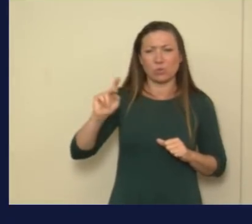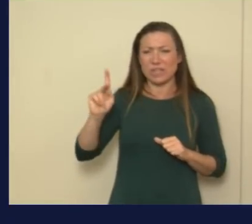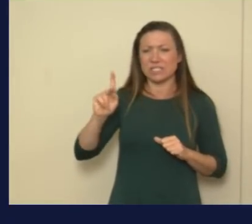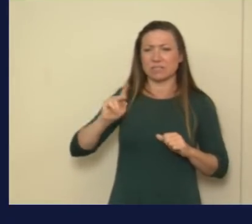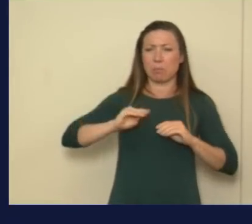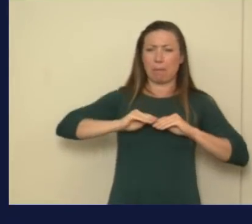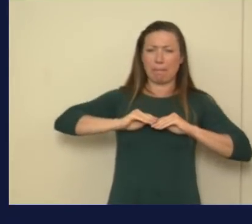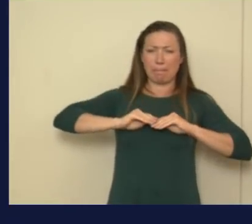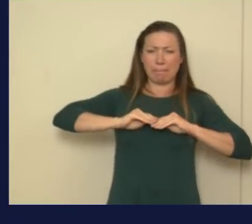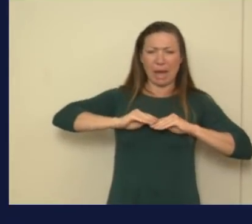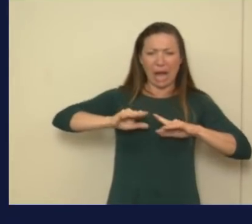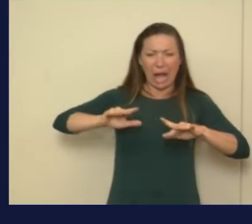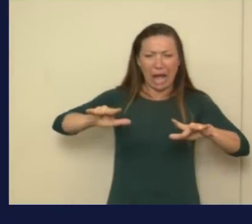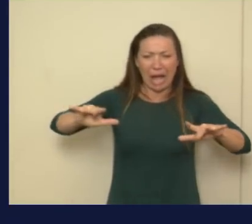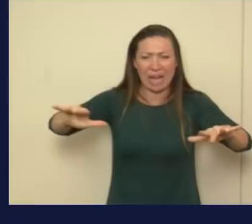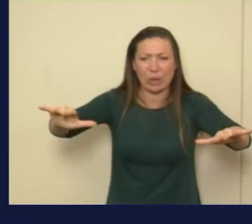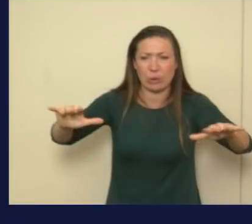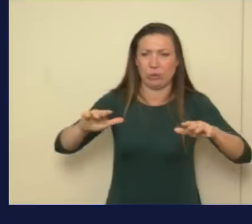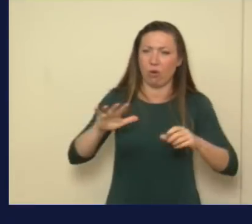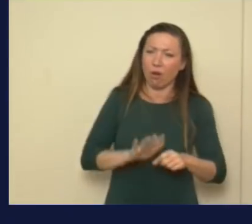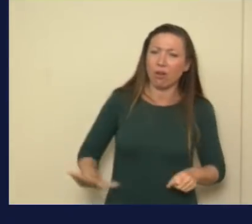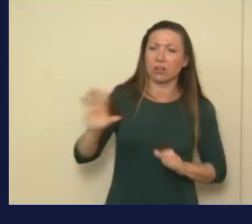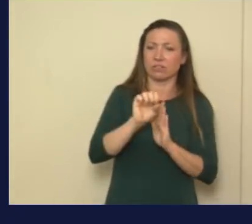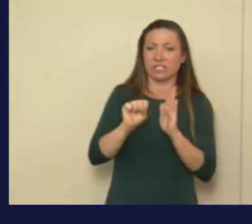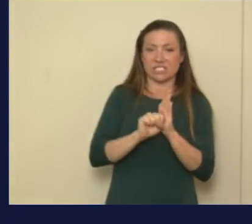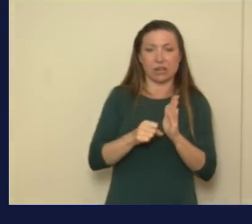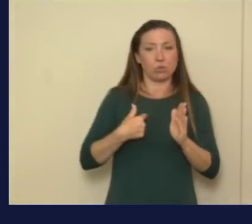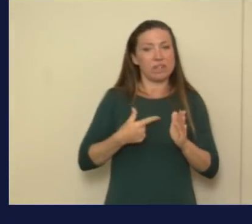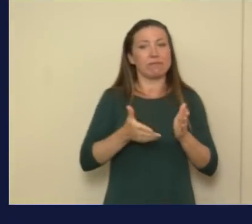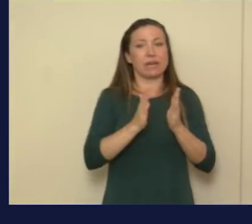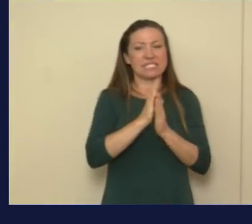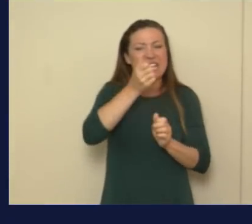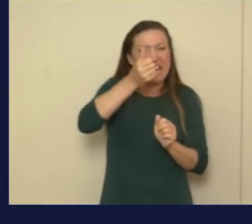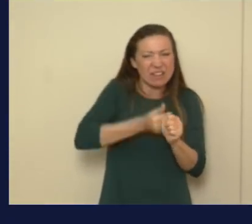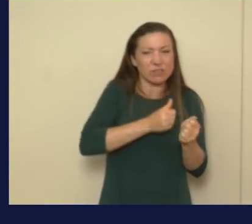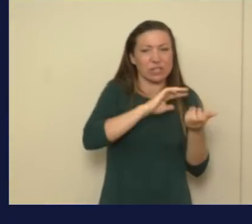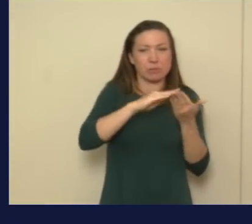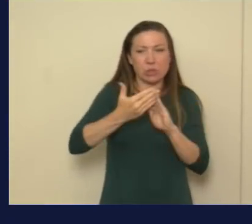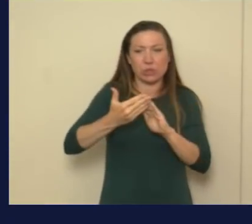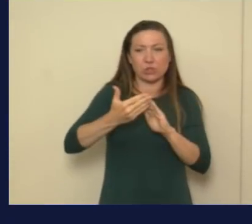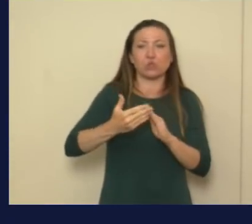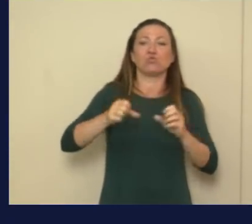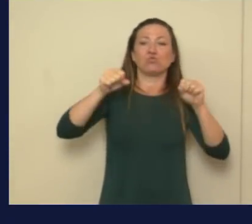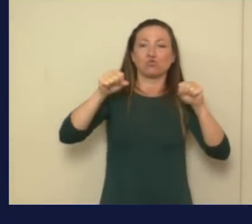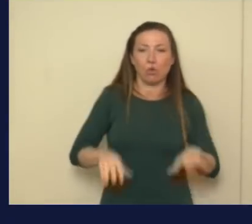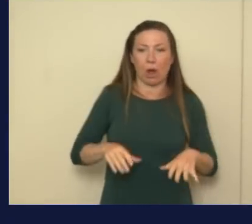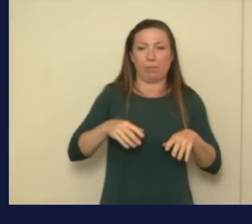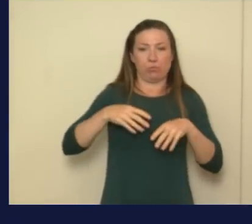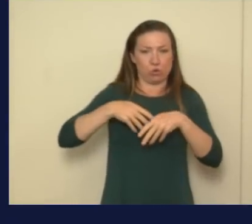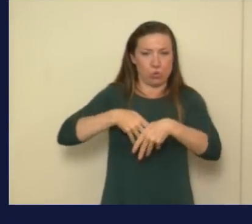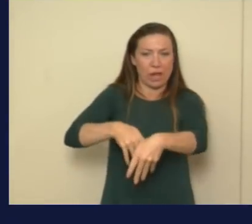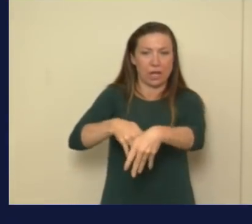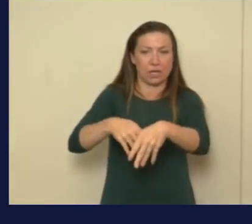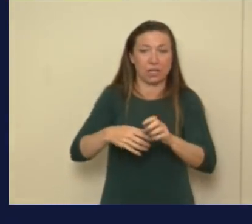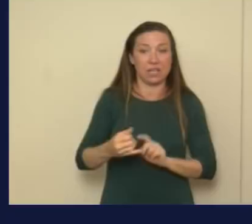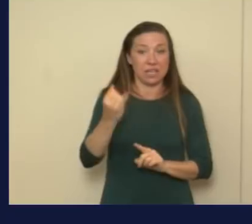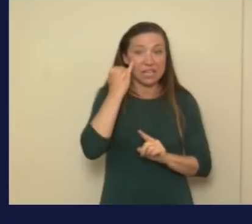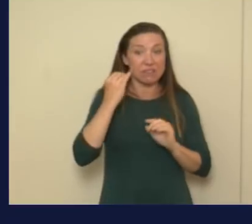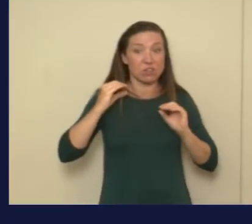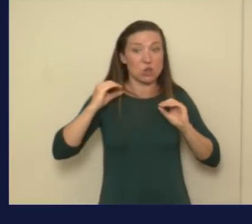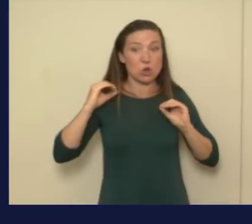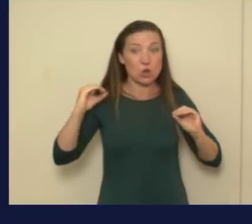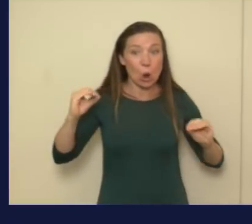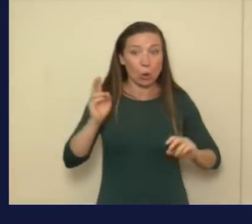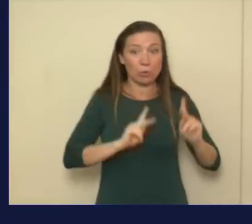state. We've asked every community to cancel their parades unless there's no spectators, everybody's wearing masks and you're in your cars,